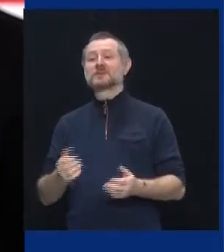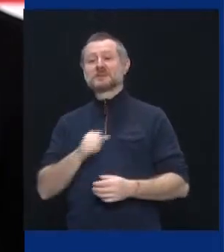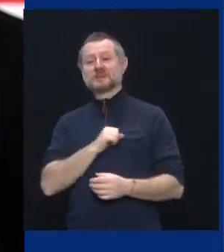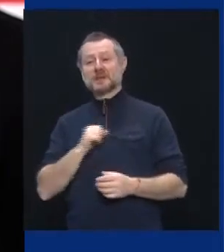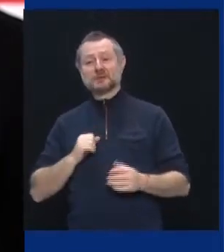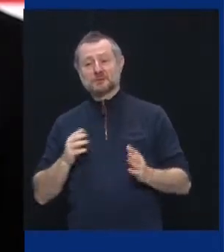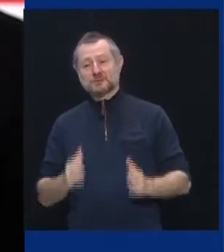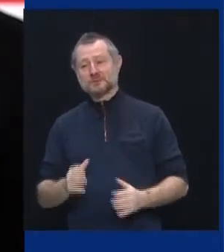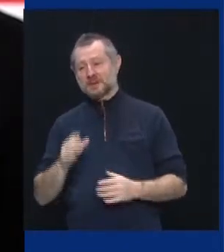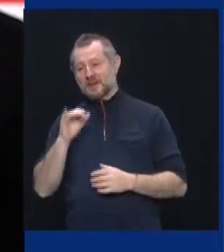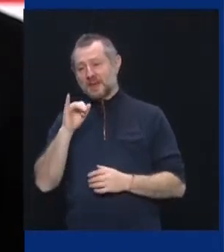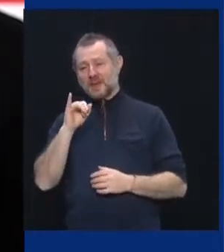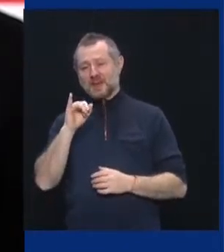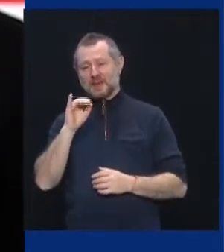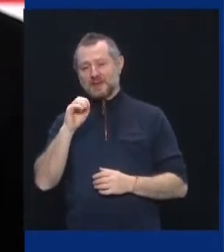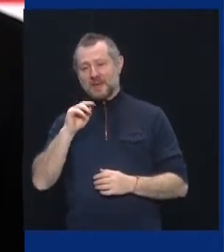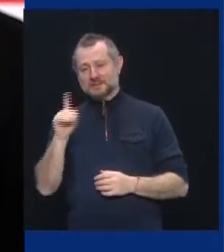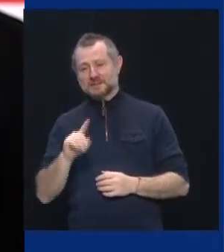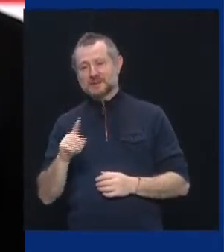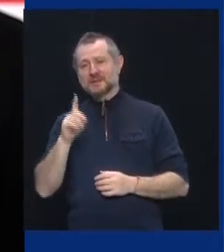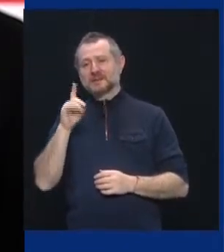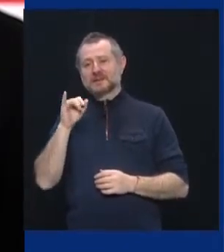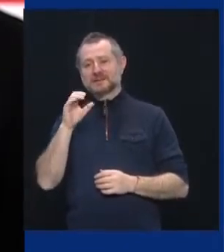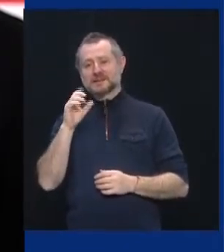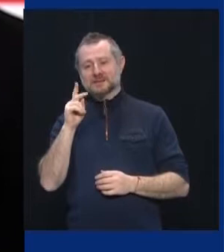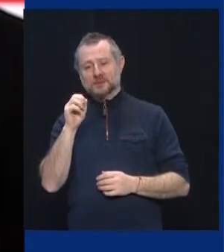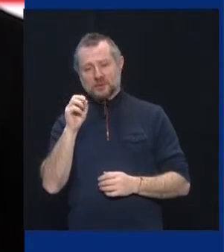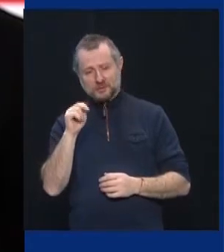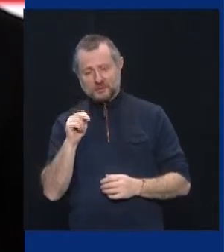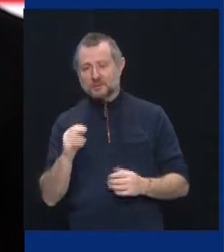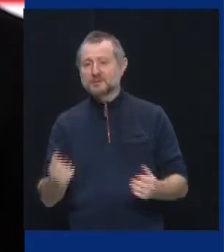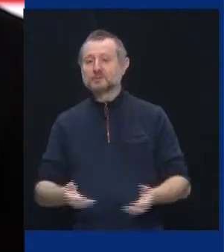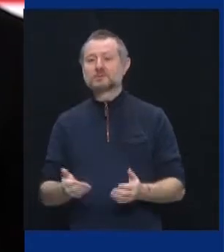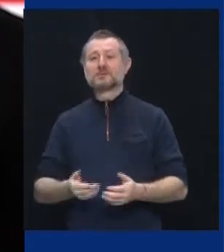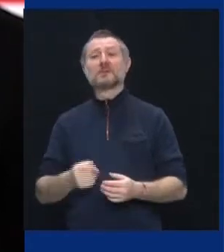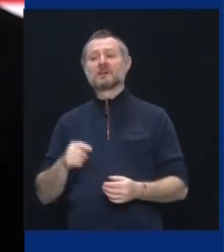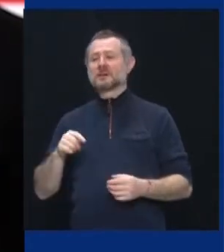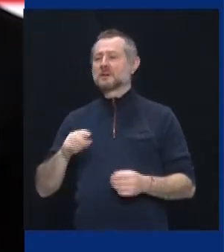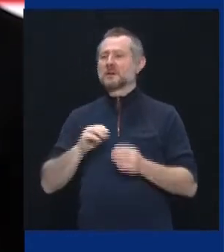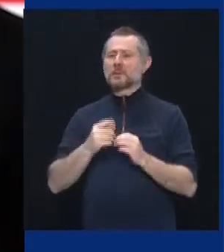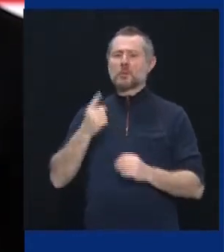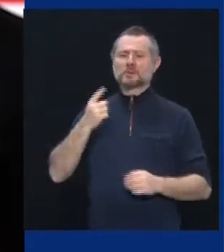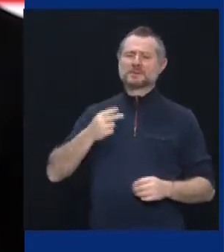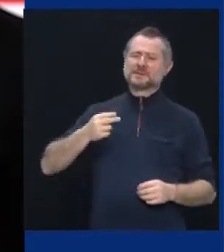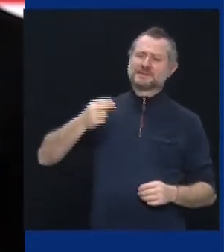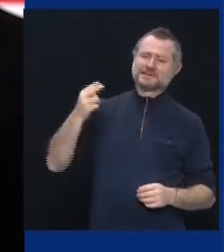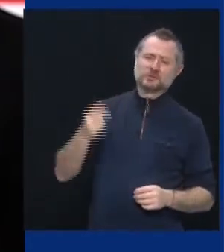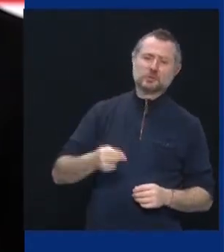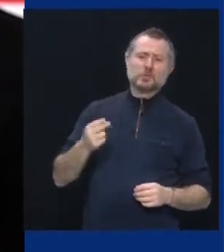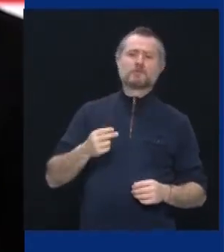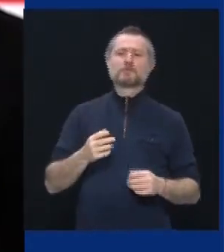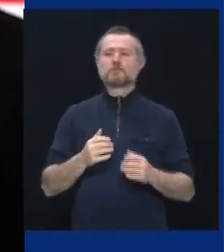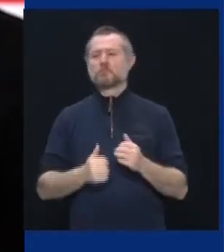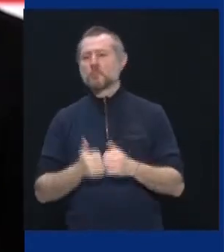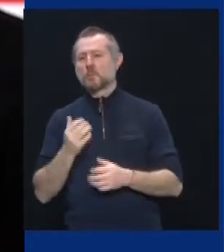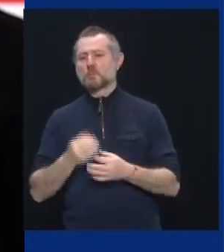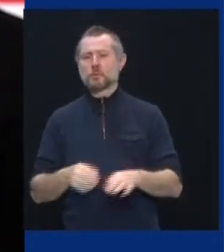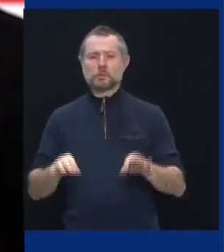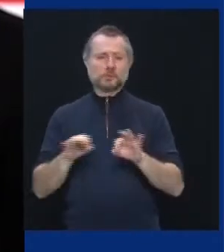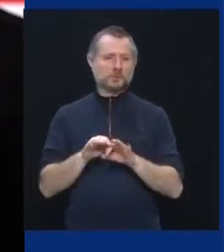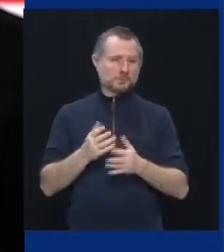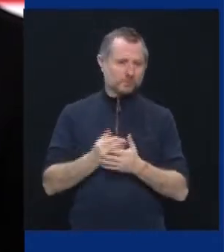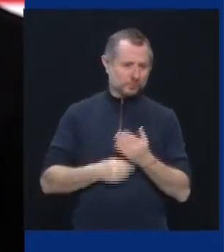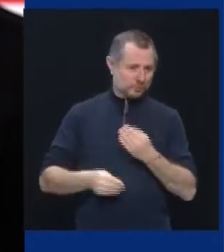most important budget in the history of the state of New York since I have been alive. A budget is not just a